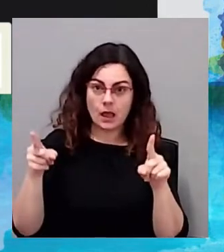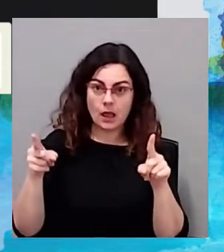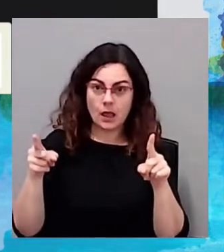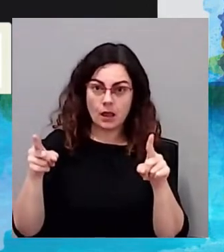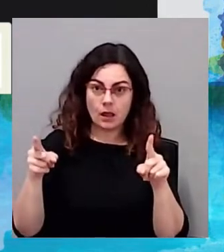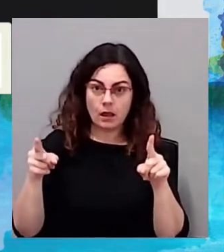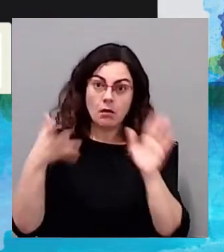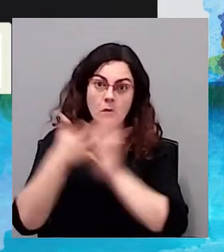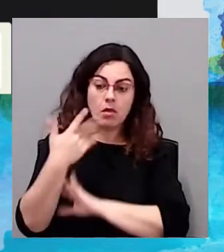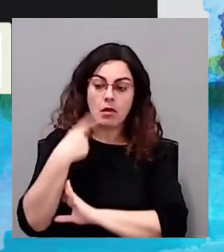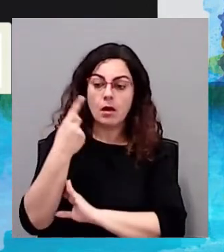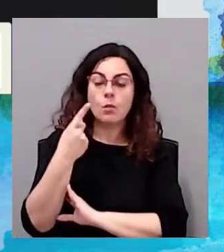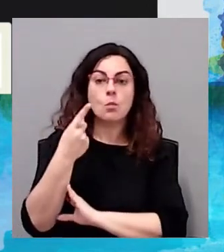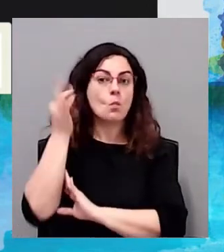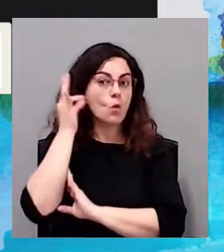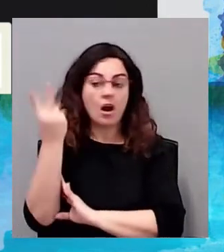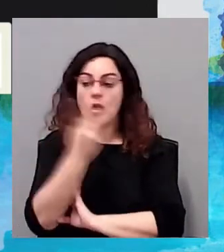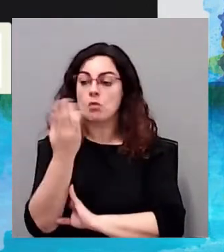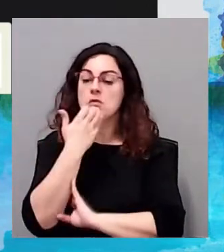So,